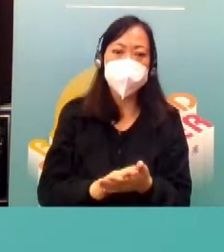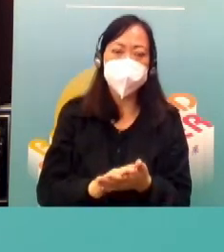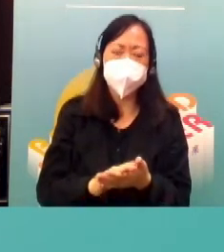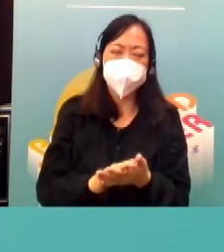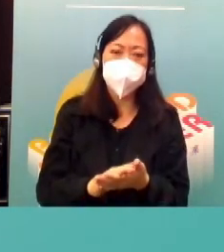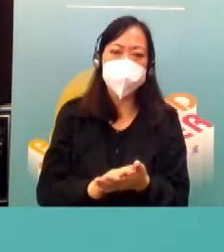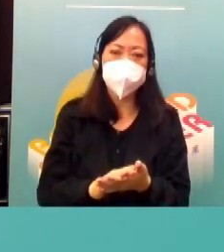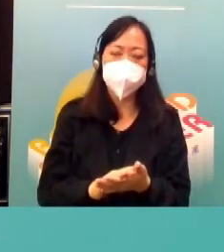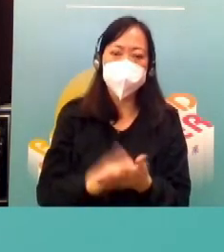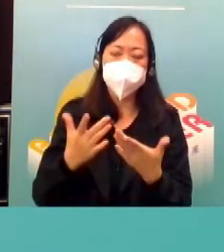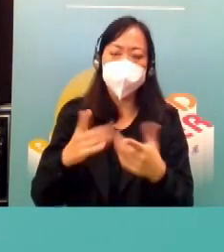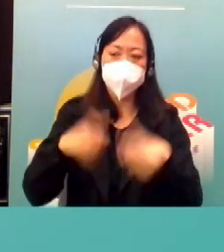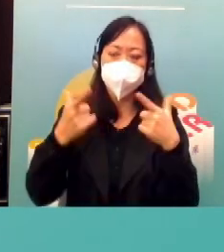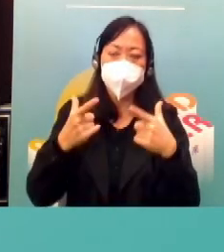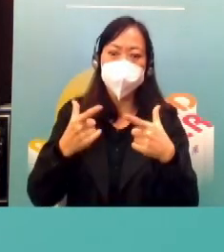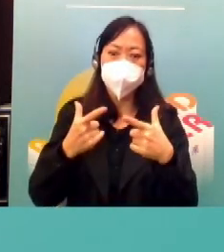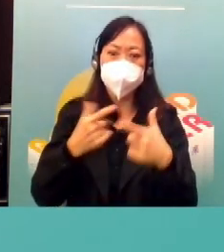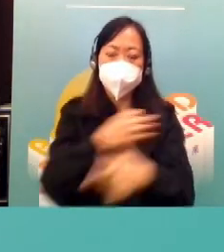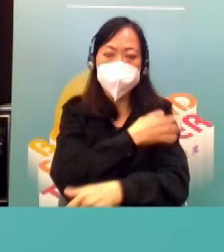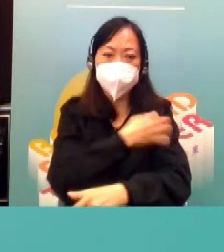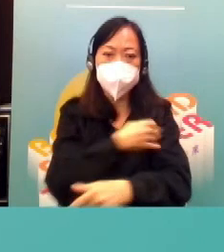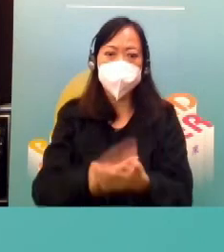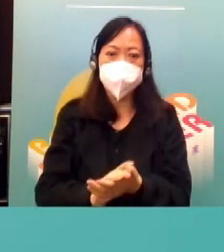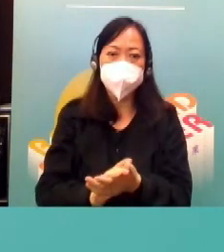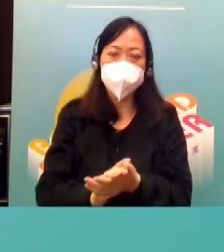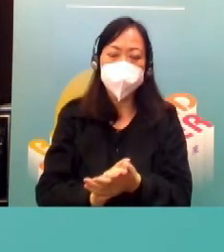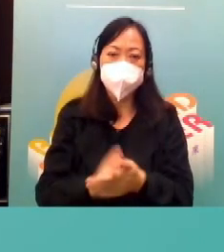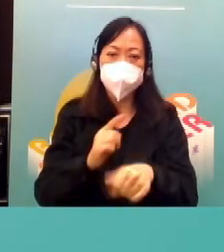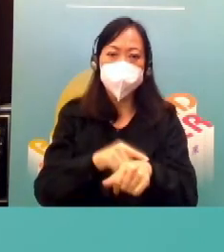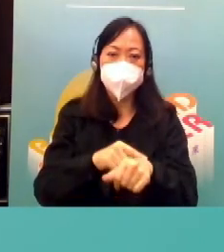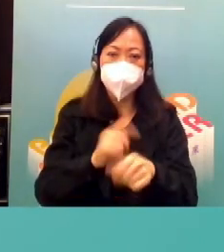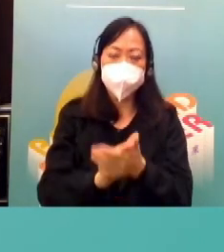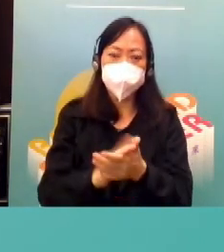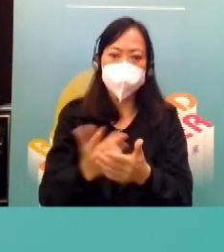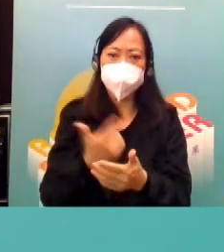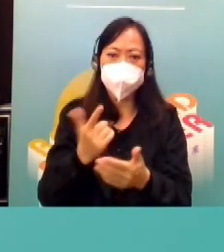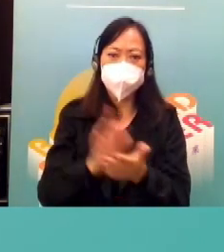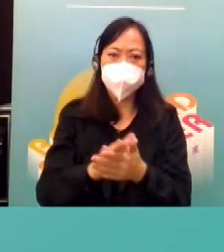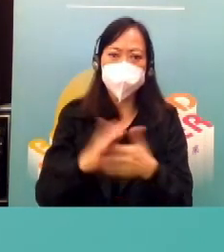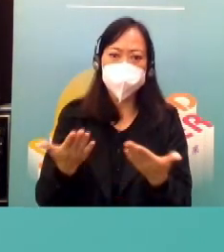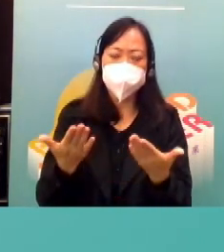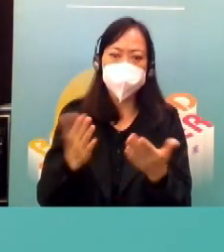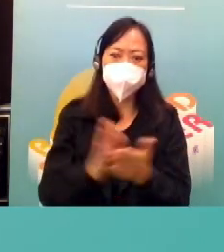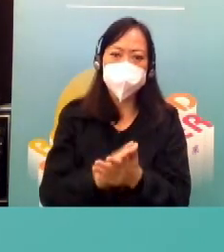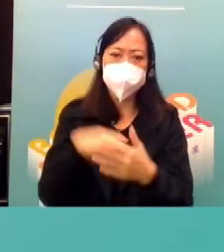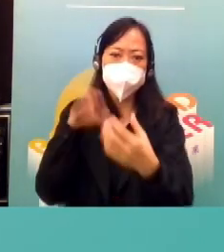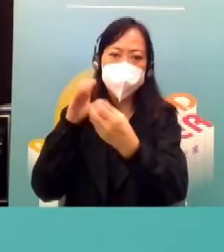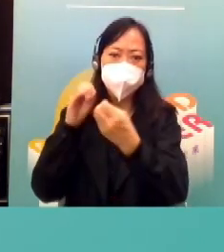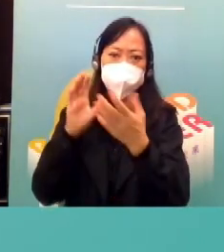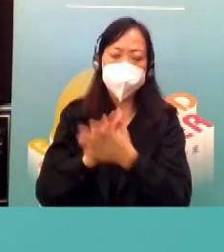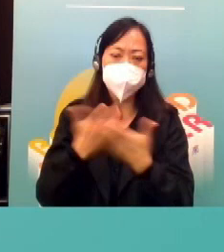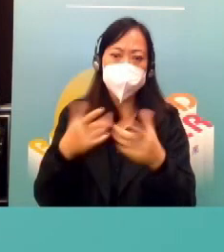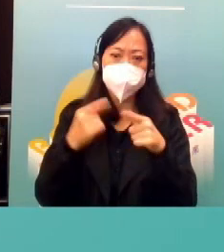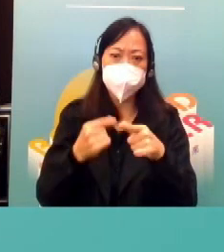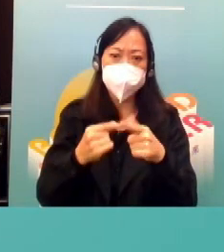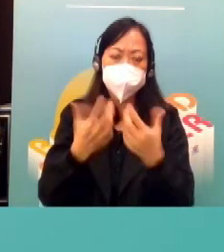will explore case studies from public and private sectors that promote ESG and innovative finance to improve societal resilience